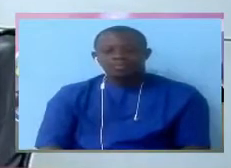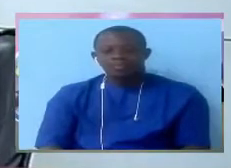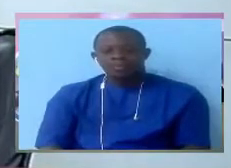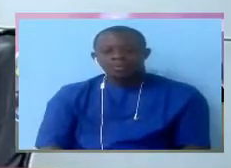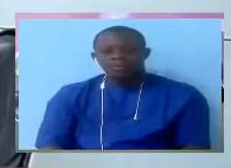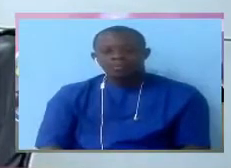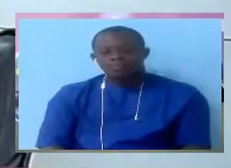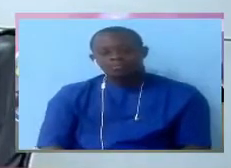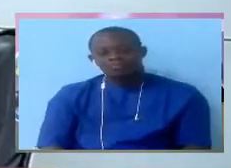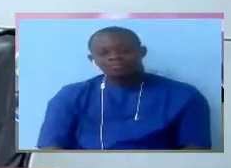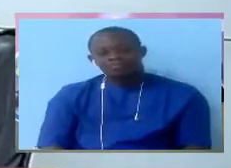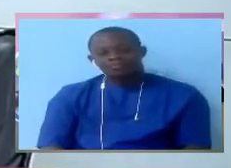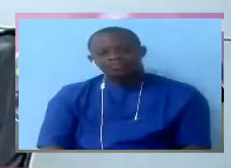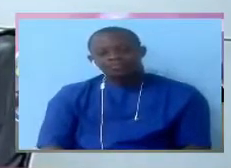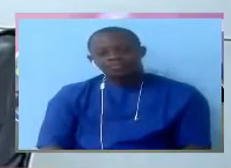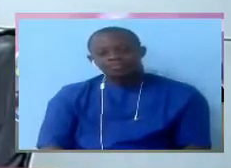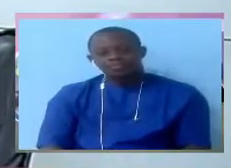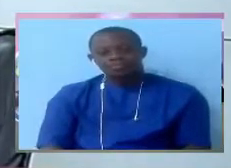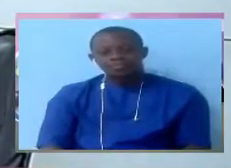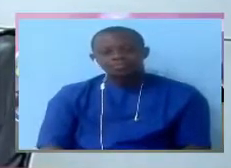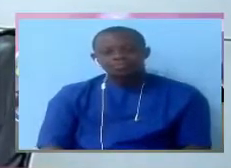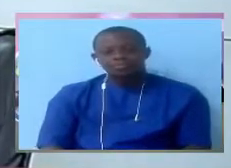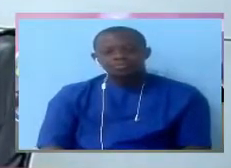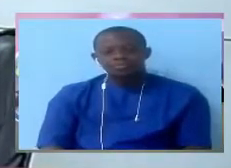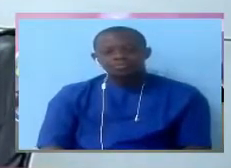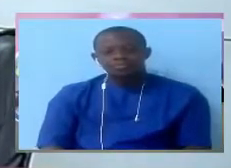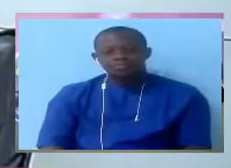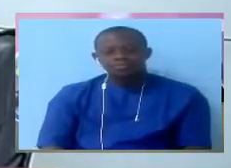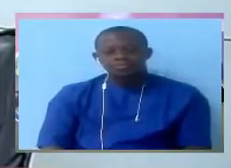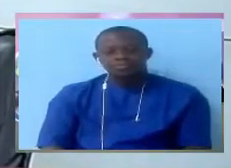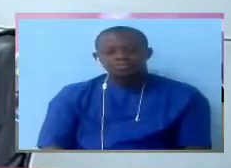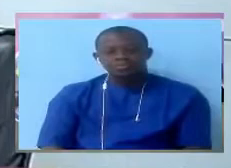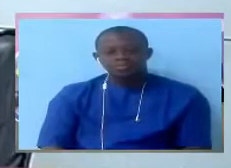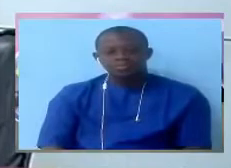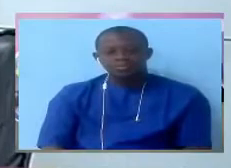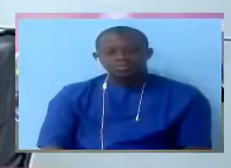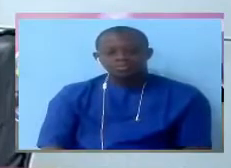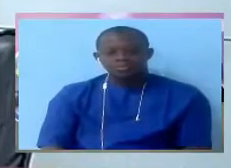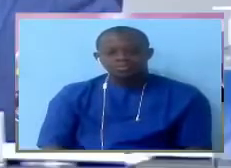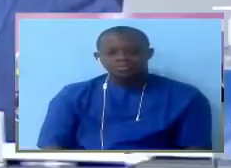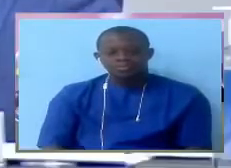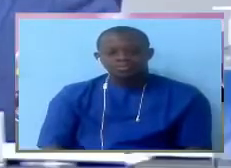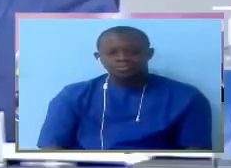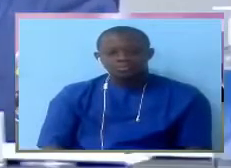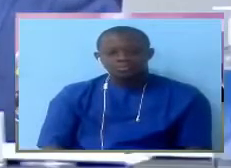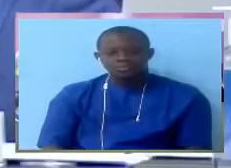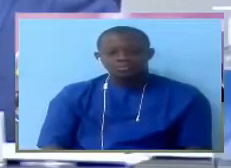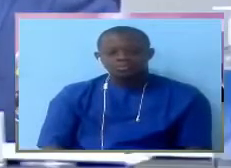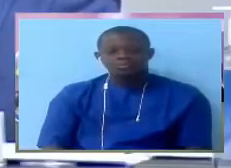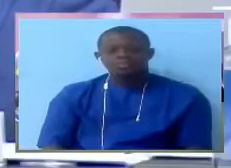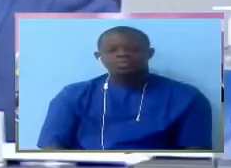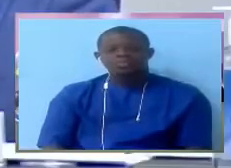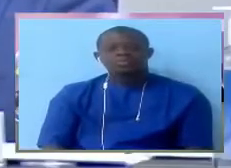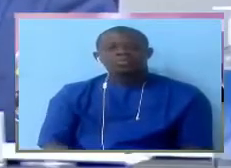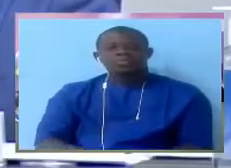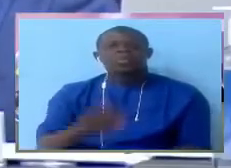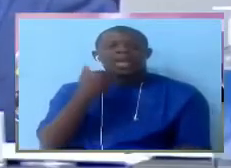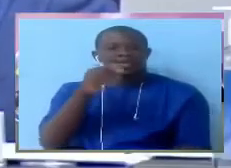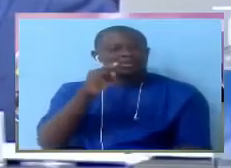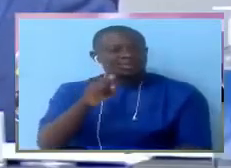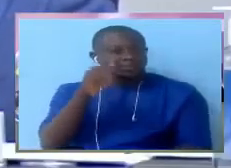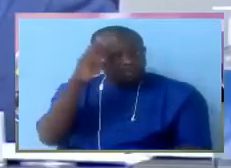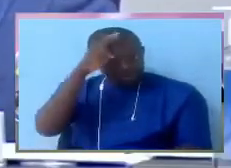that. And so when they hear these screams, they are perplexed, they don't know what is really happening. Isn't that in fact the